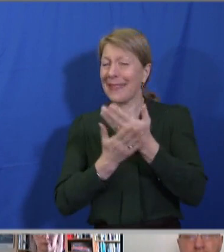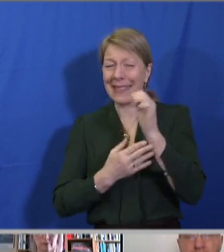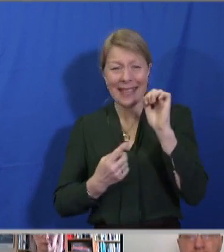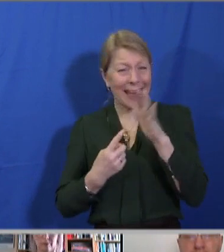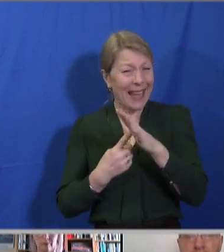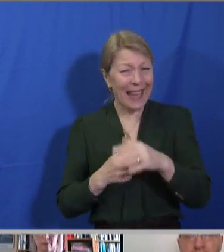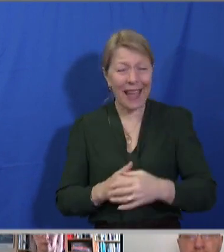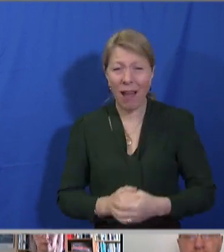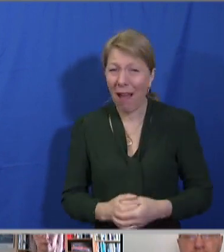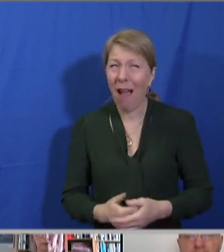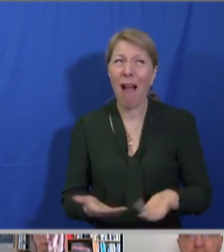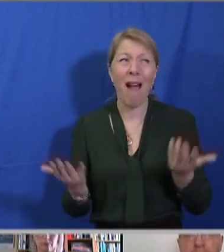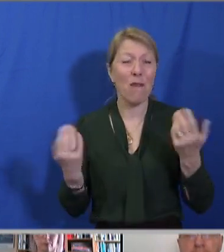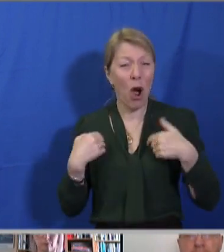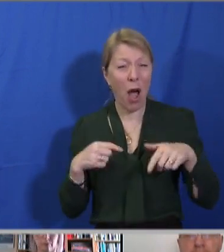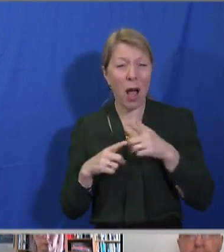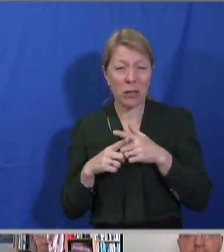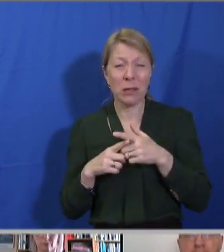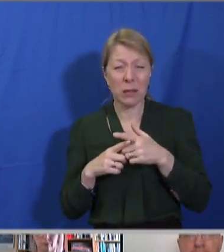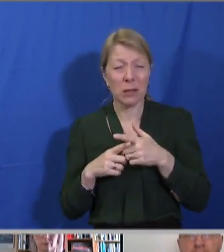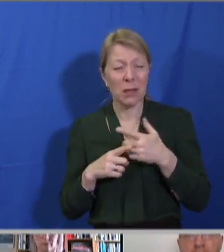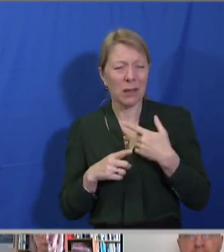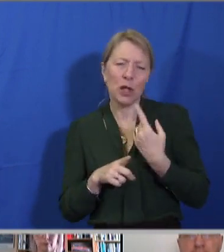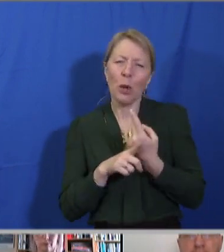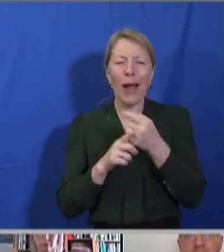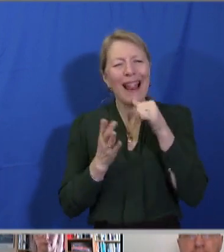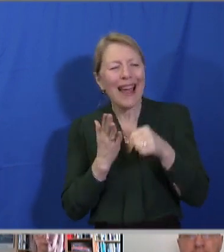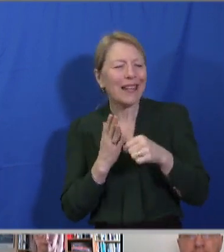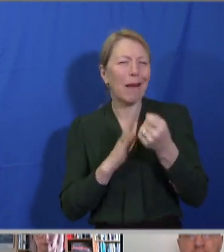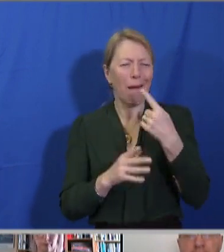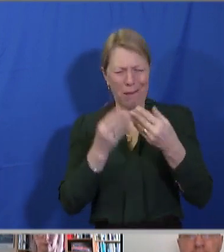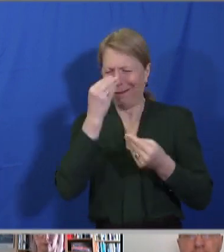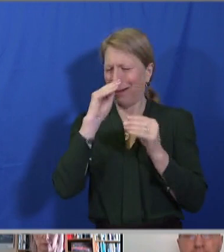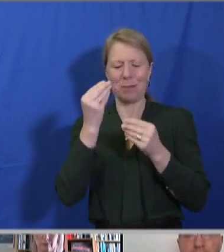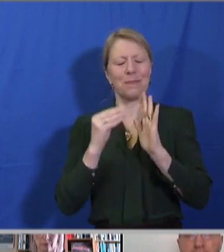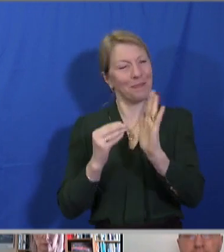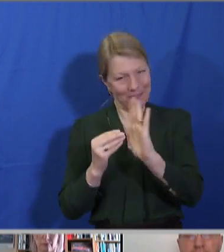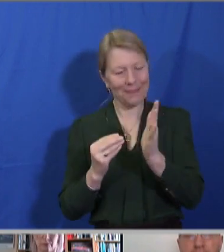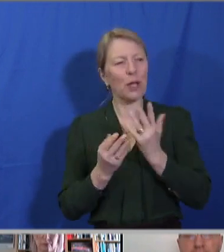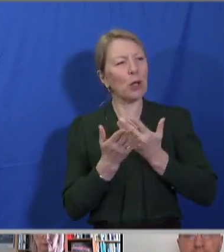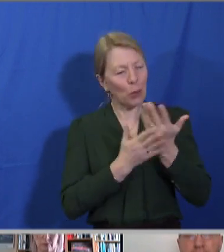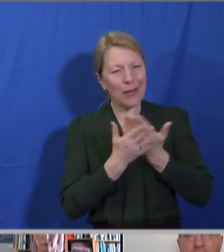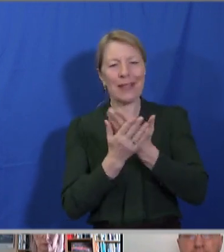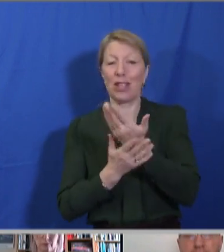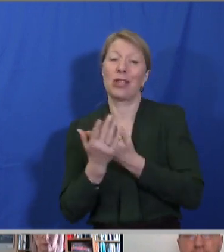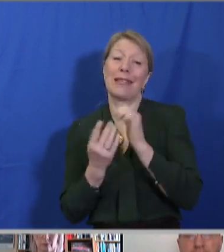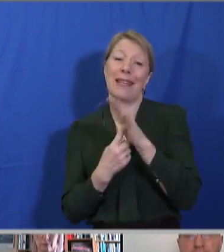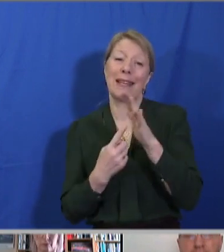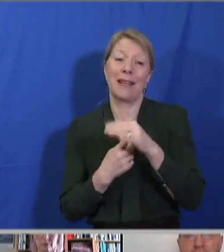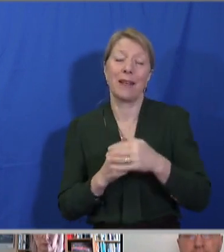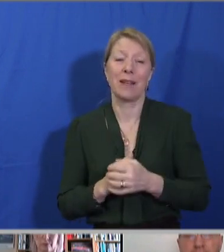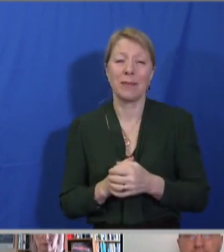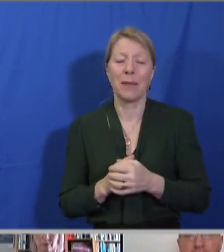of the health service, everyone and the trusts. And I'm just wondering, I know Minister answered